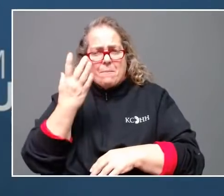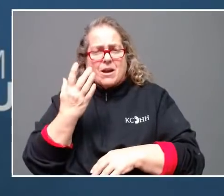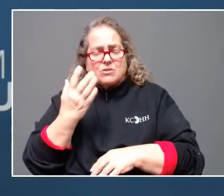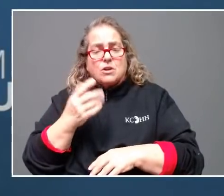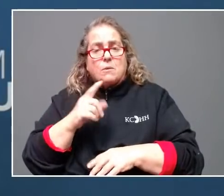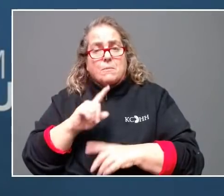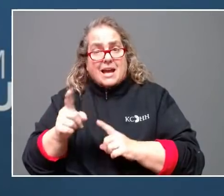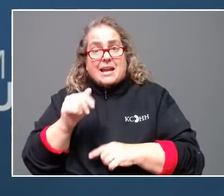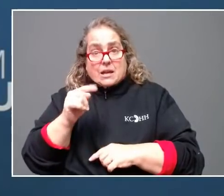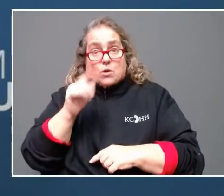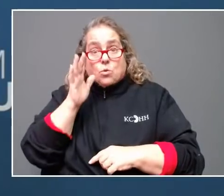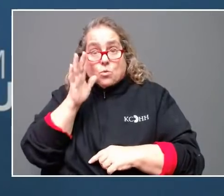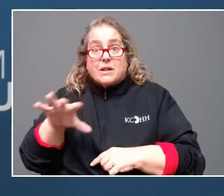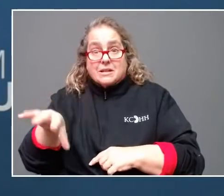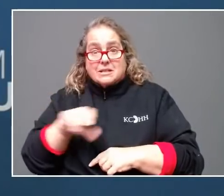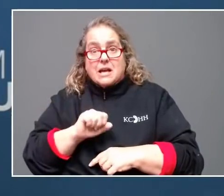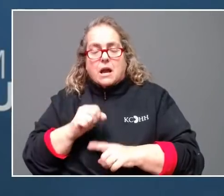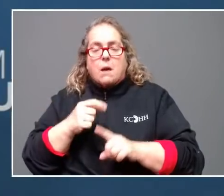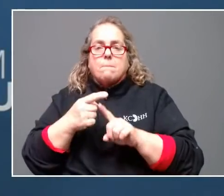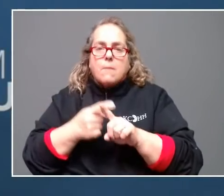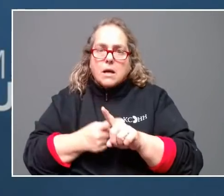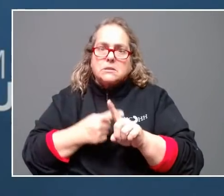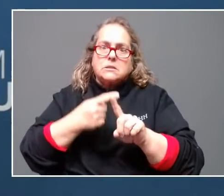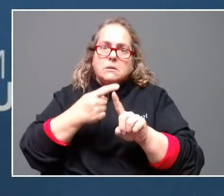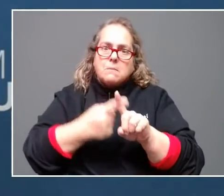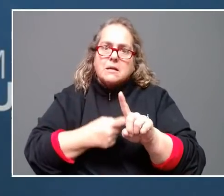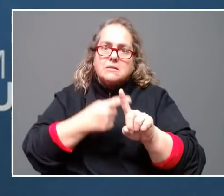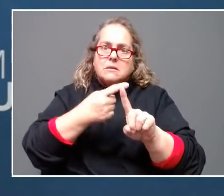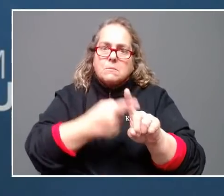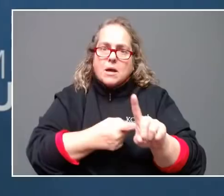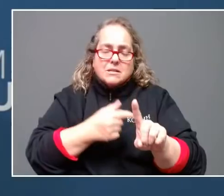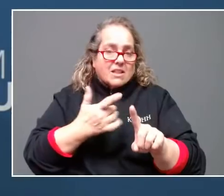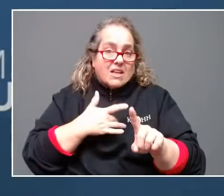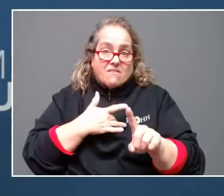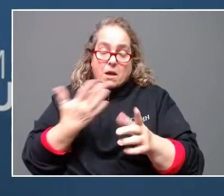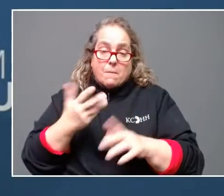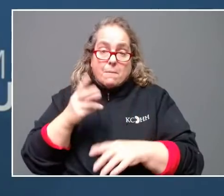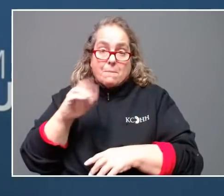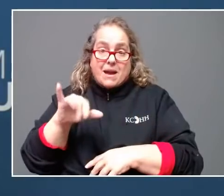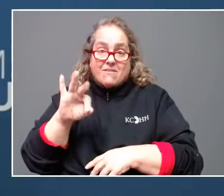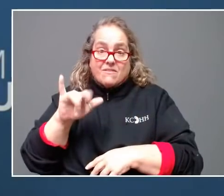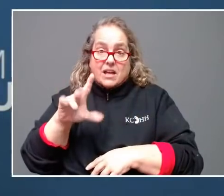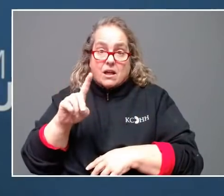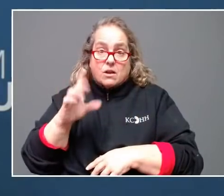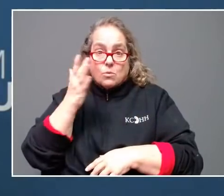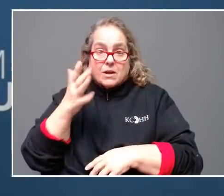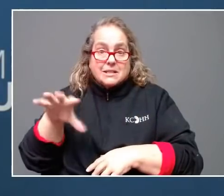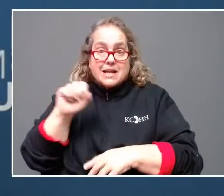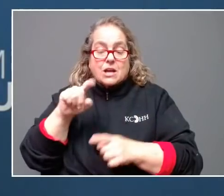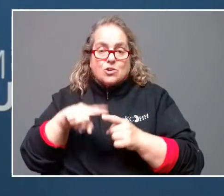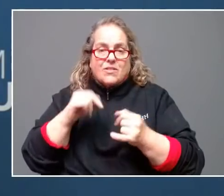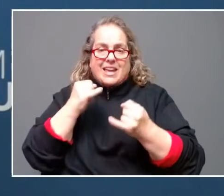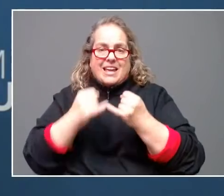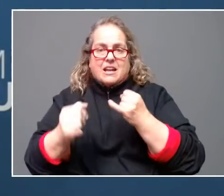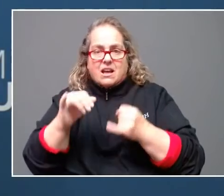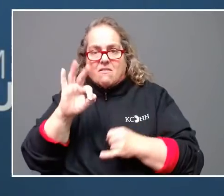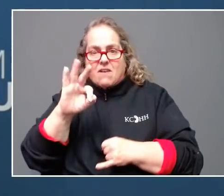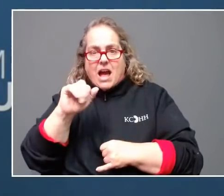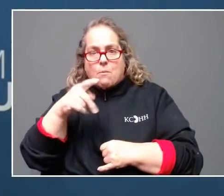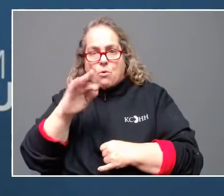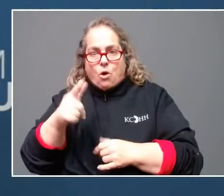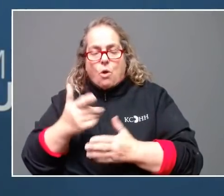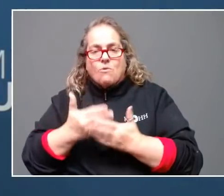take months. They believe that Mayfield, it's going to take at least until the end of April for debris